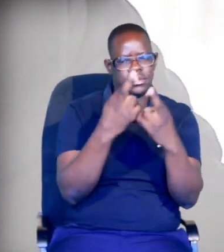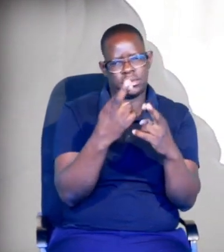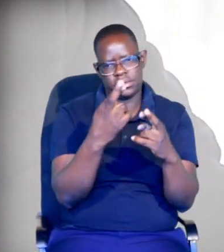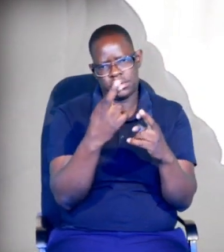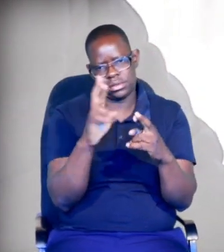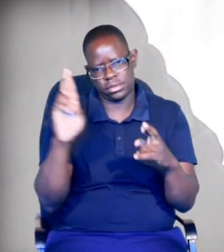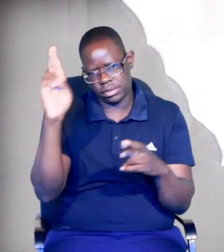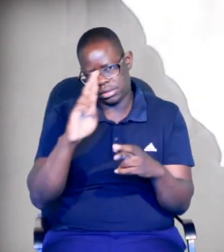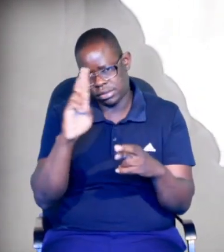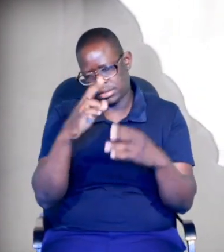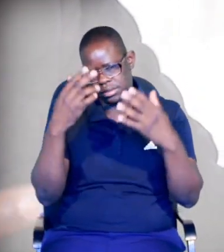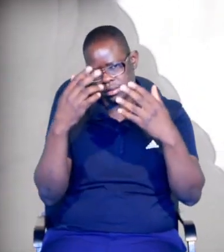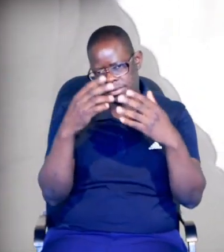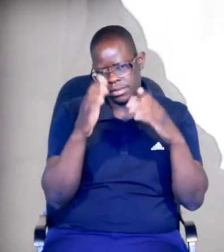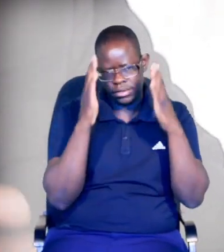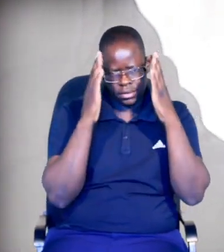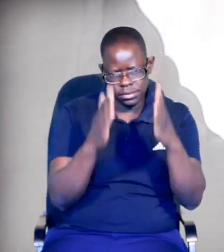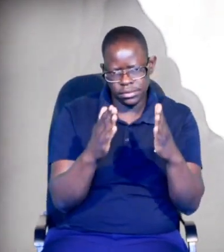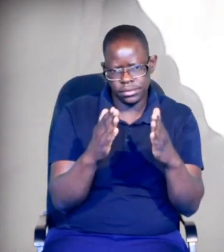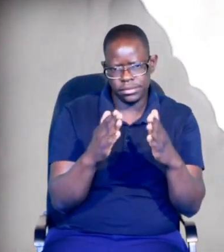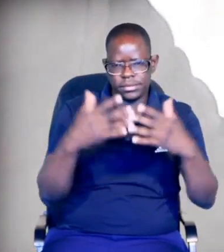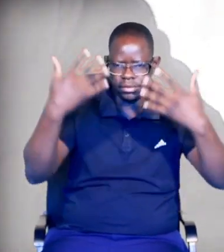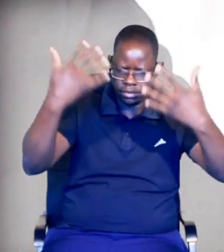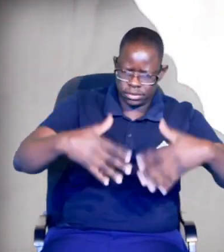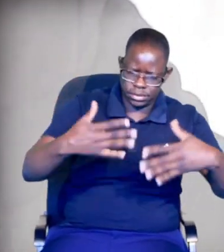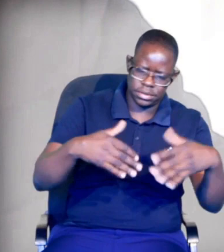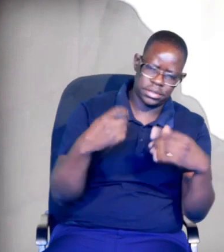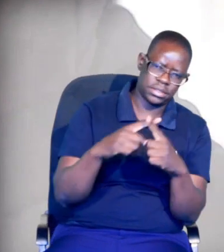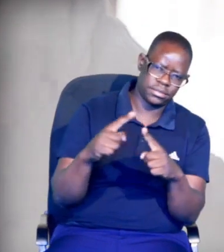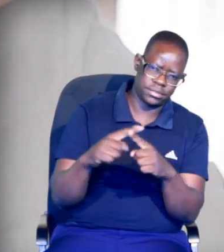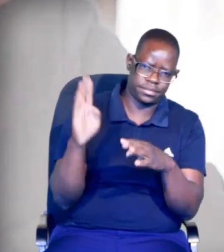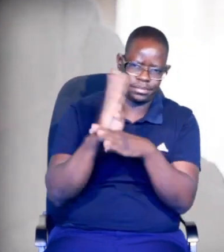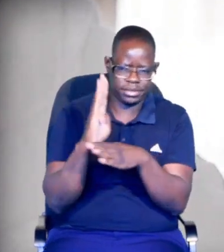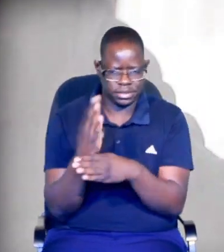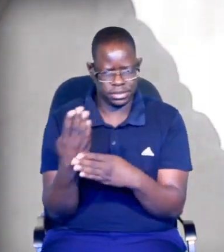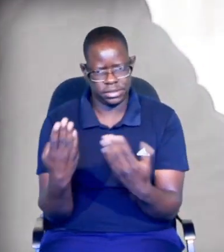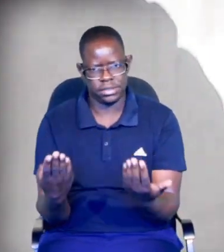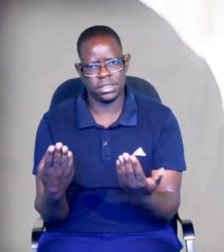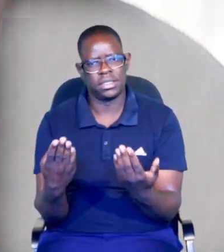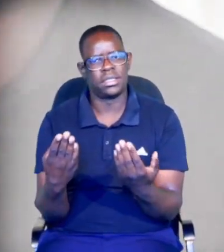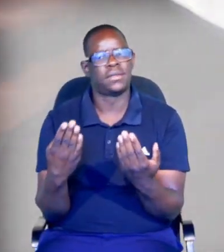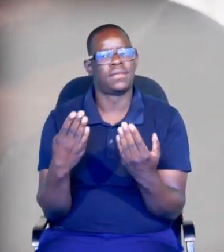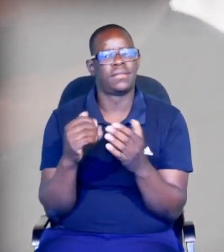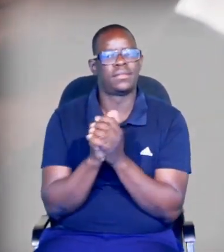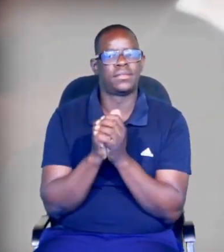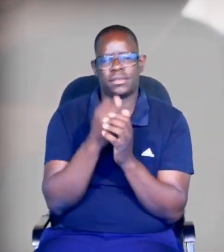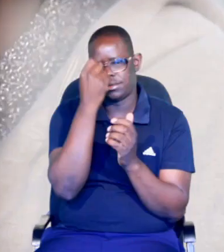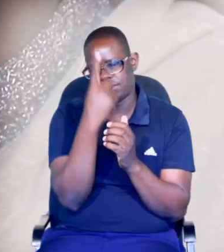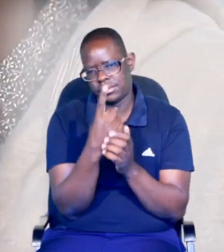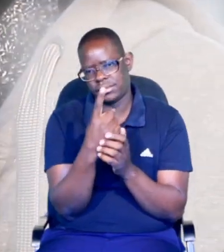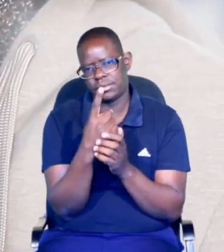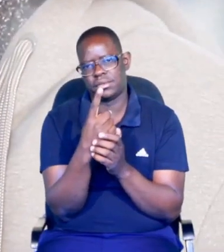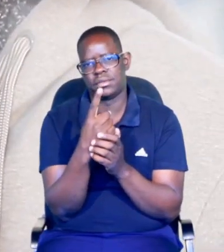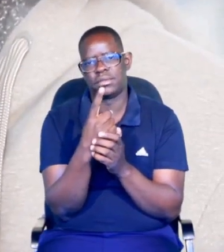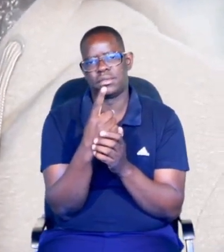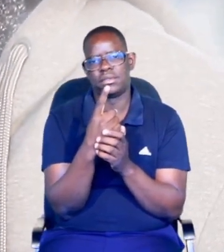specialization, and then specialization between industries and business concern. Wow, quite a lot of details, but logical to understand actually.